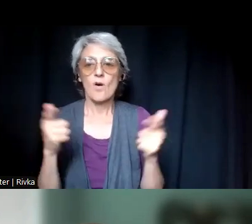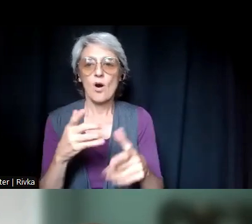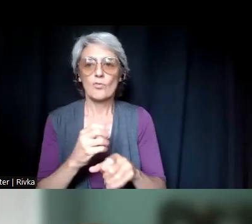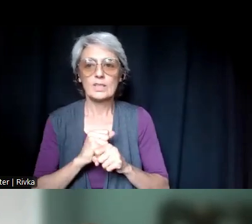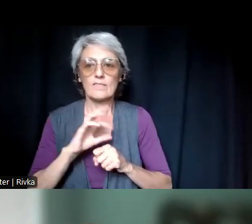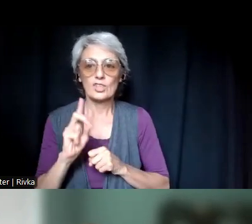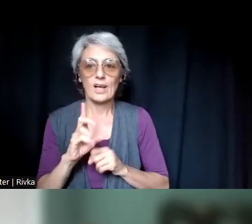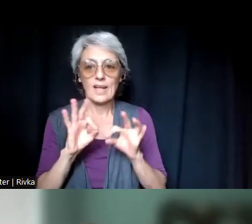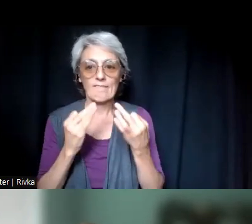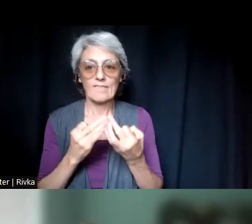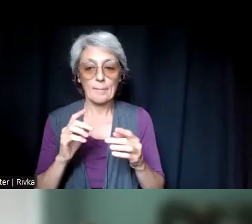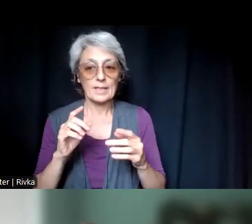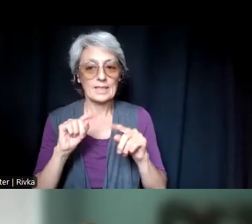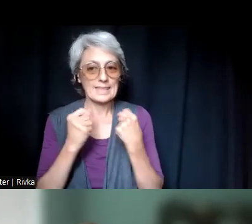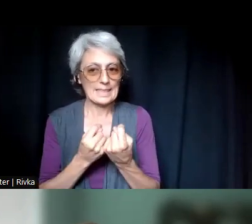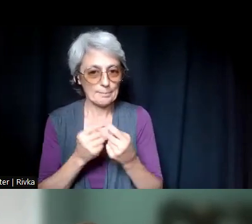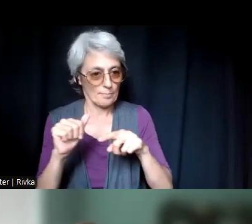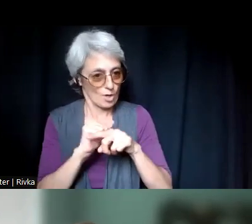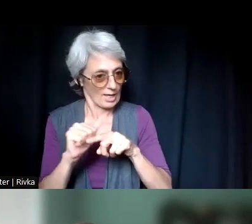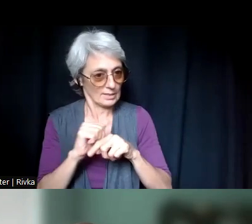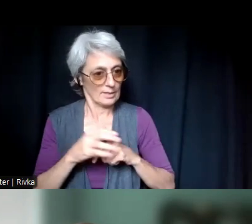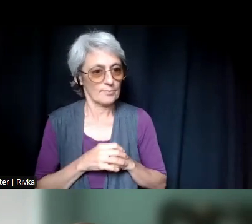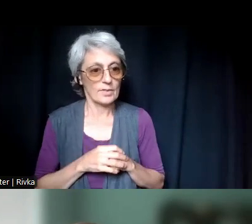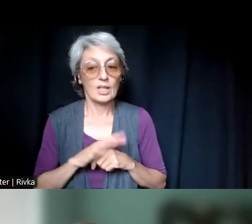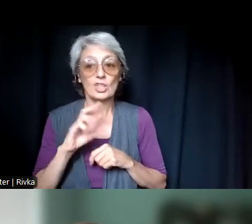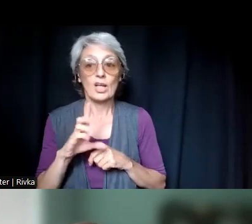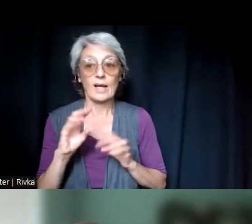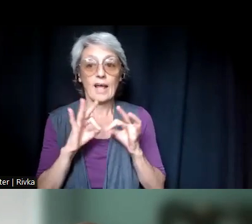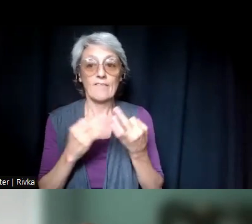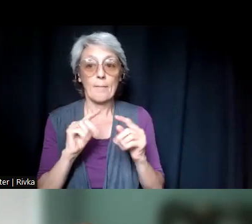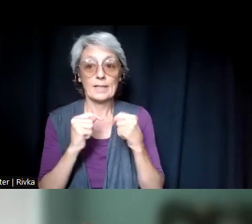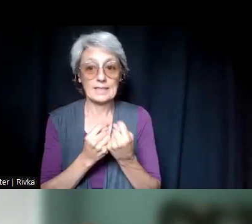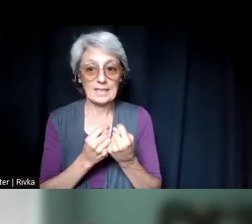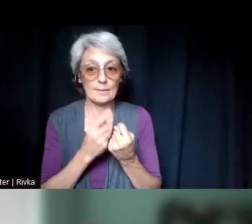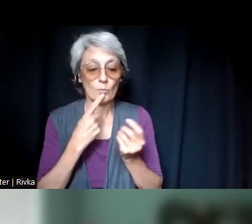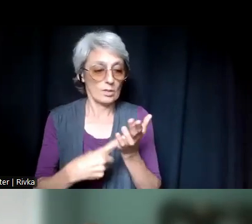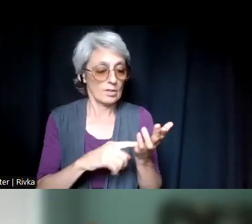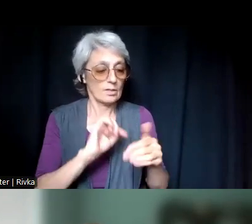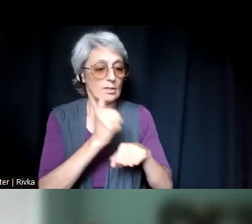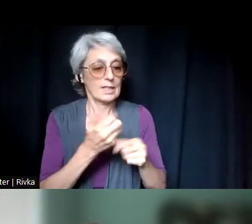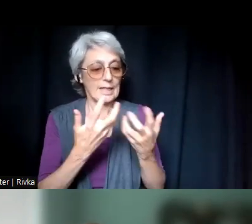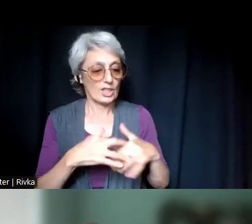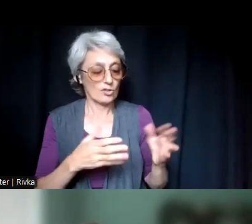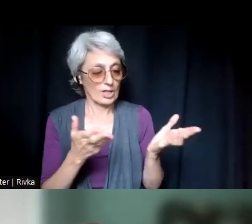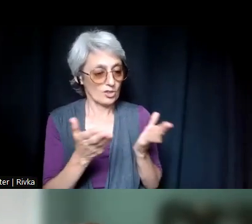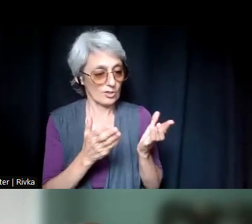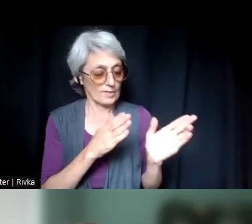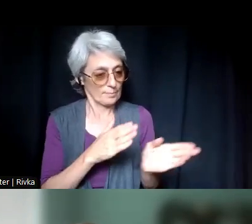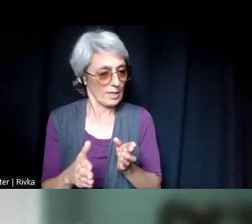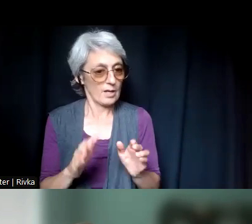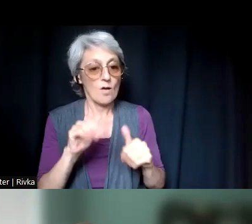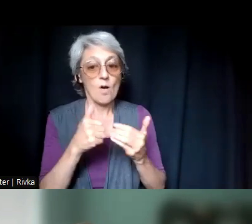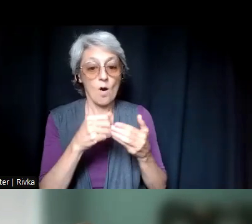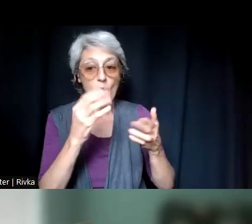team practice. So the child and family team creates an integrated service plan, which lists all services that are to be